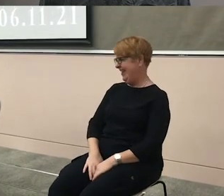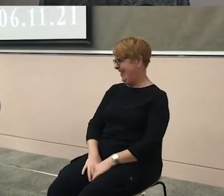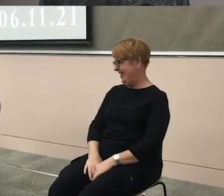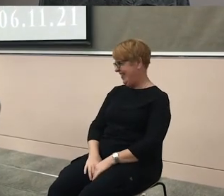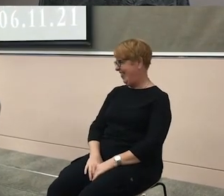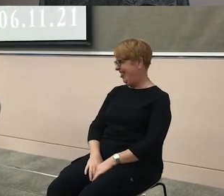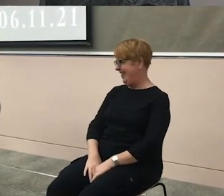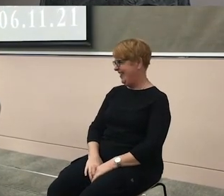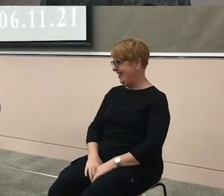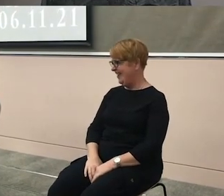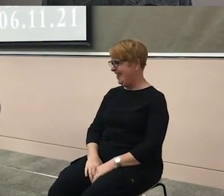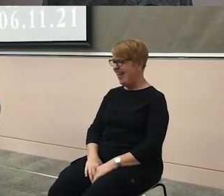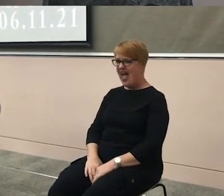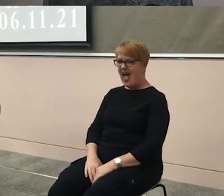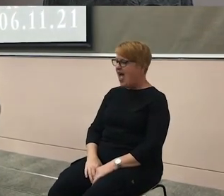I couldn't get my head round.